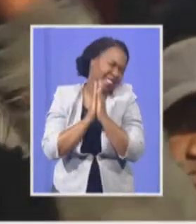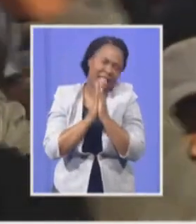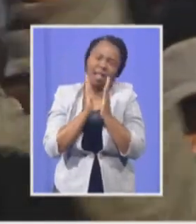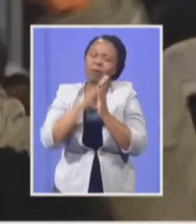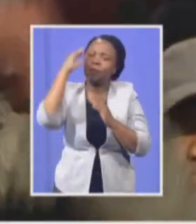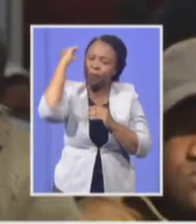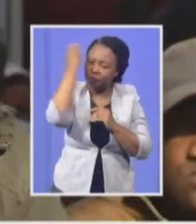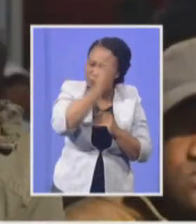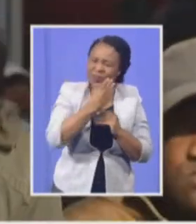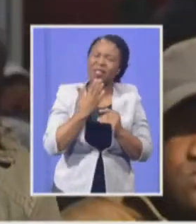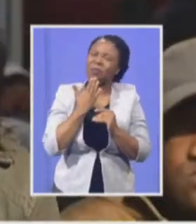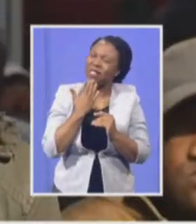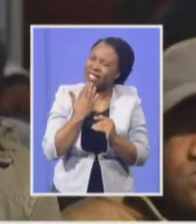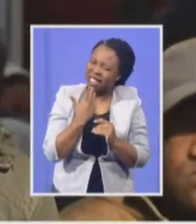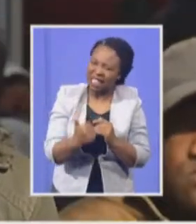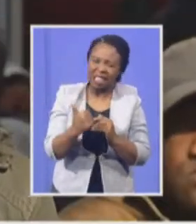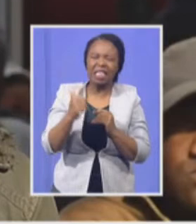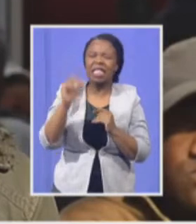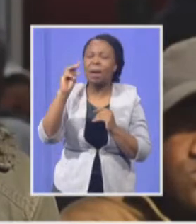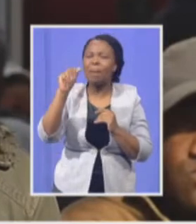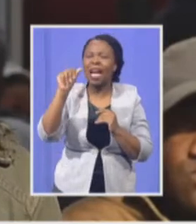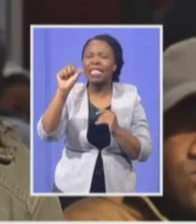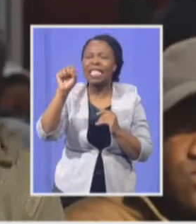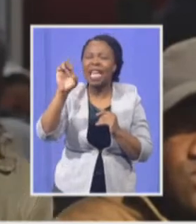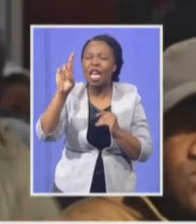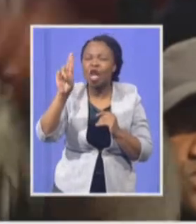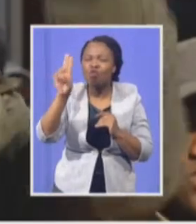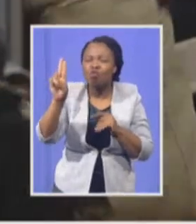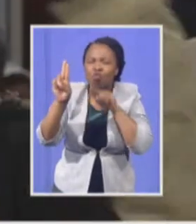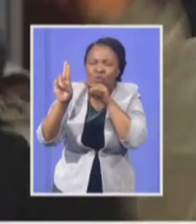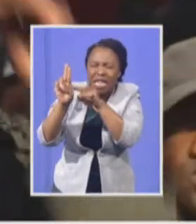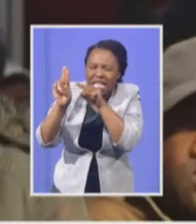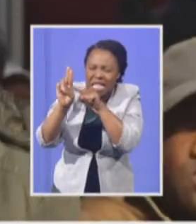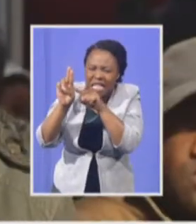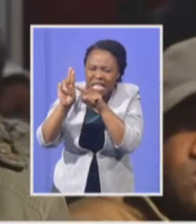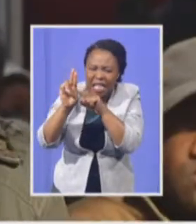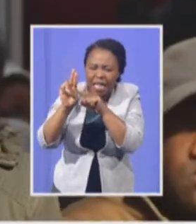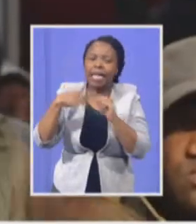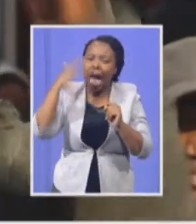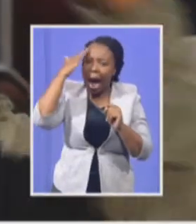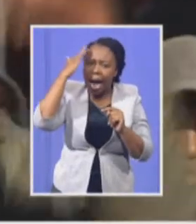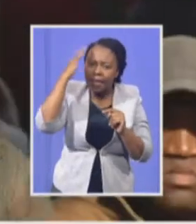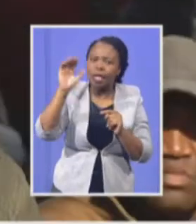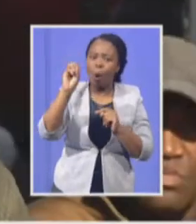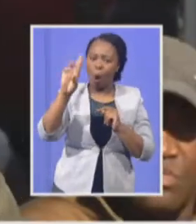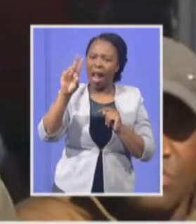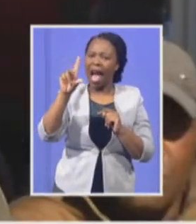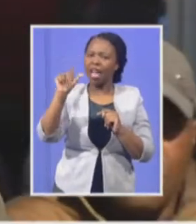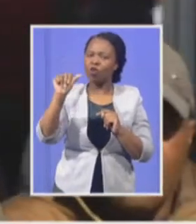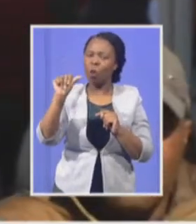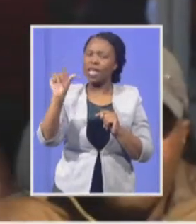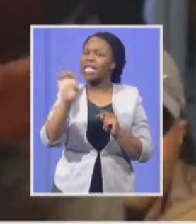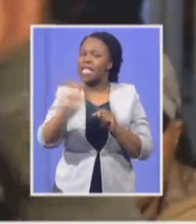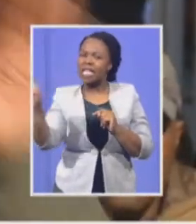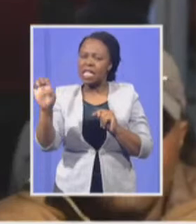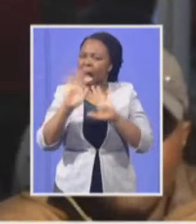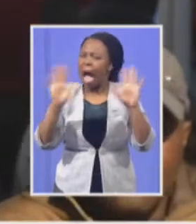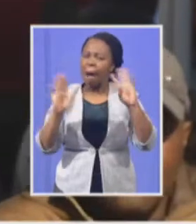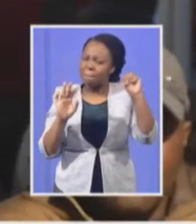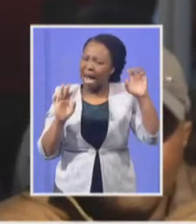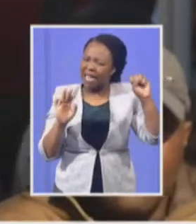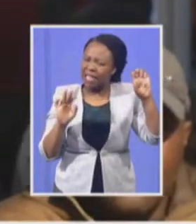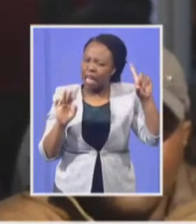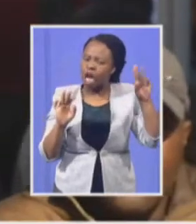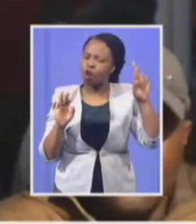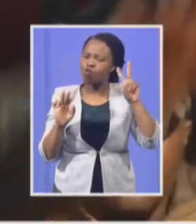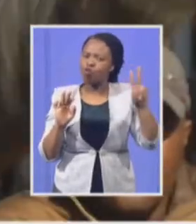le shemisiseng taba ya maseru re tswa kae re tseba ile Orlando East hai maseru mara hona le